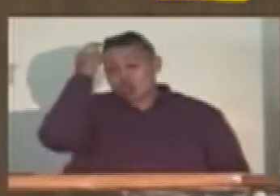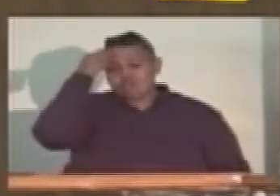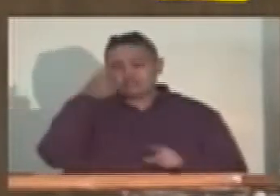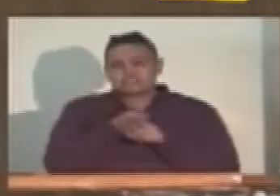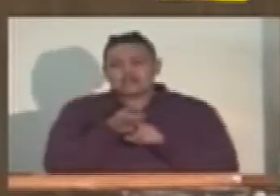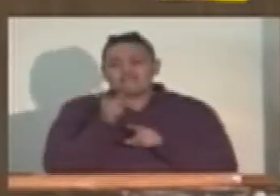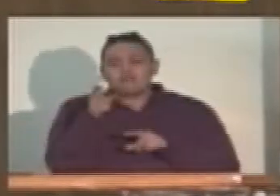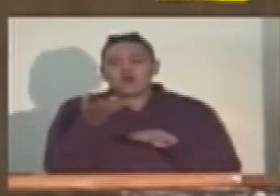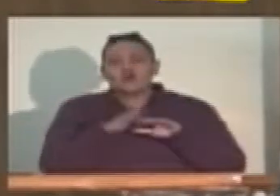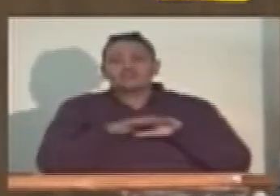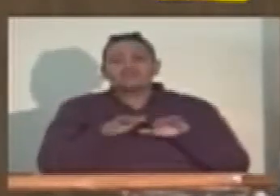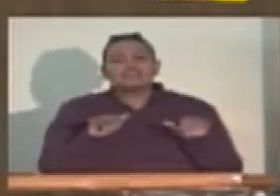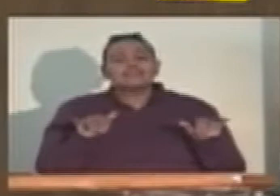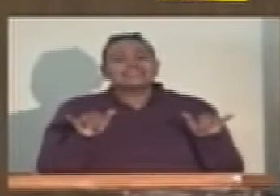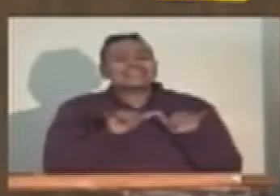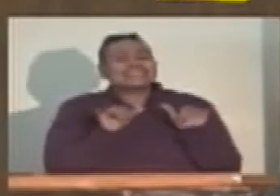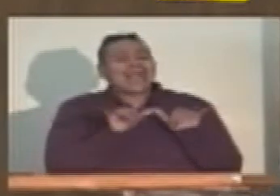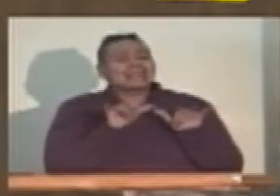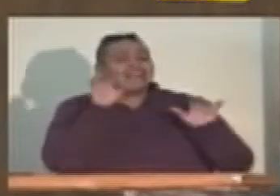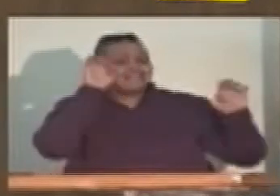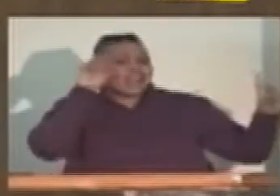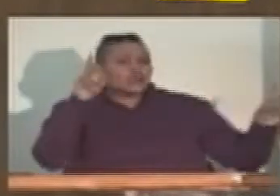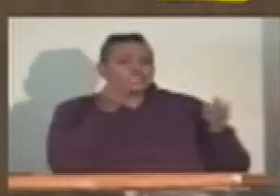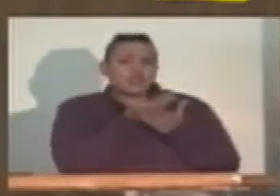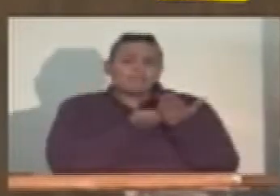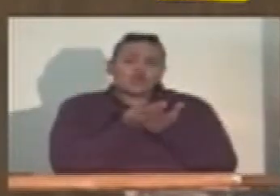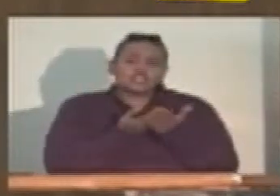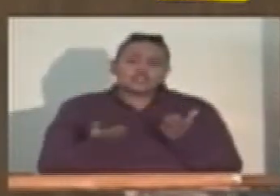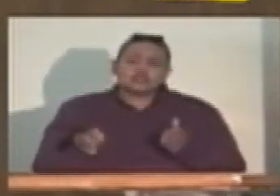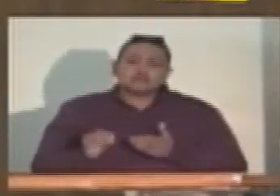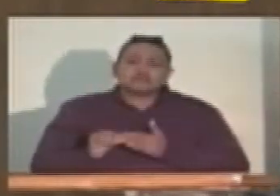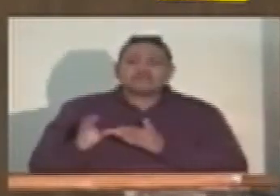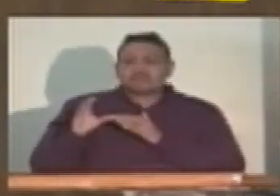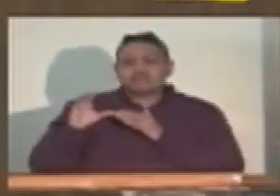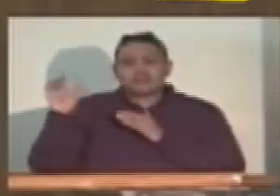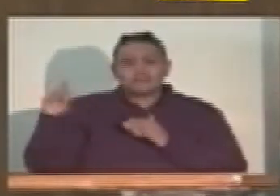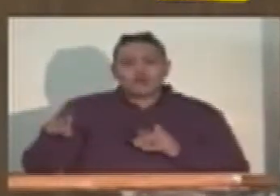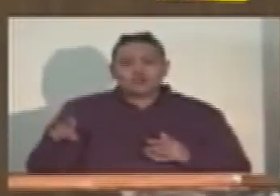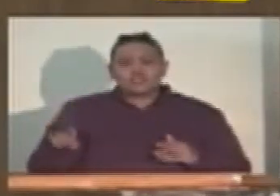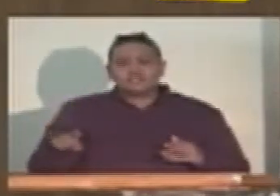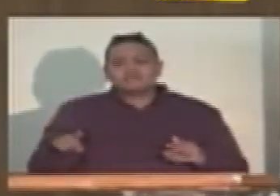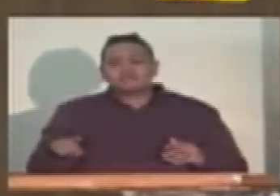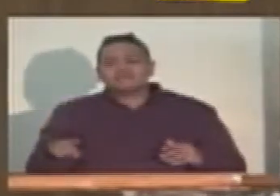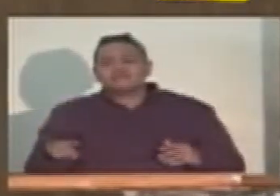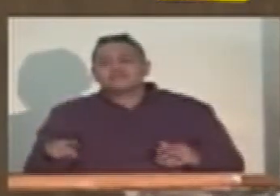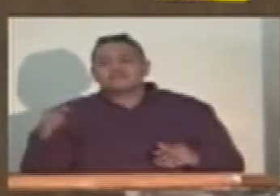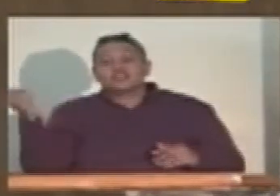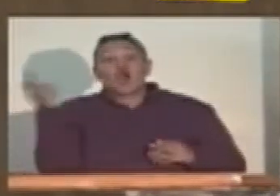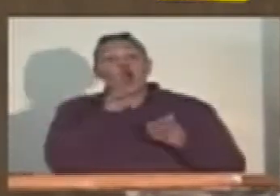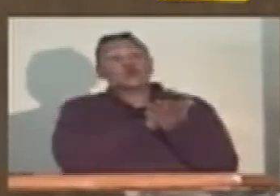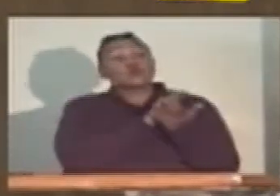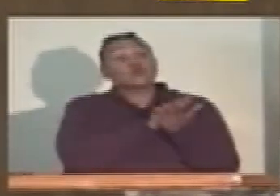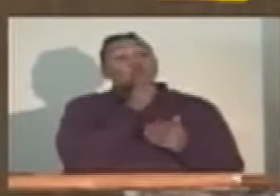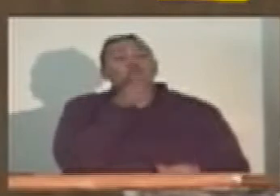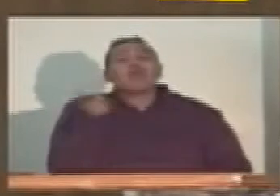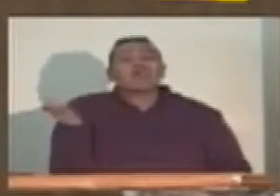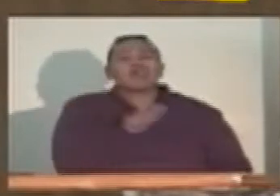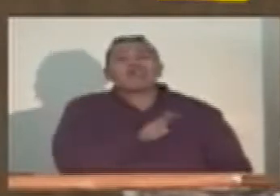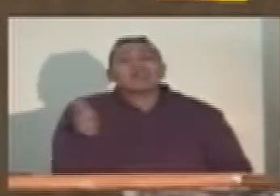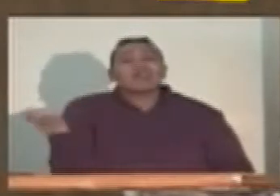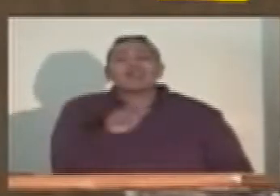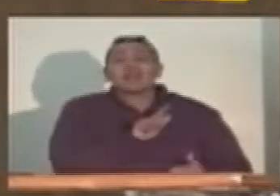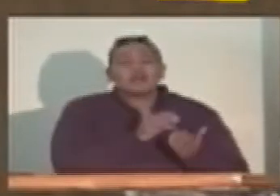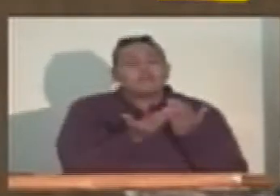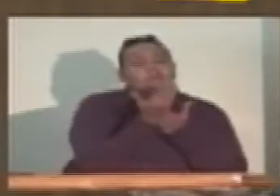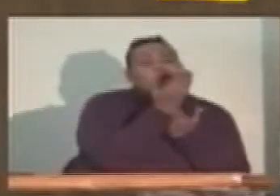must increase the size of the education budget, remove all remaining schools off the shift system,